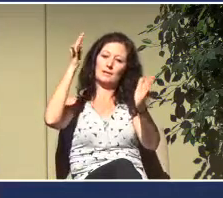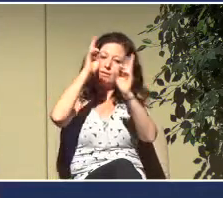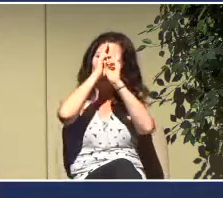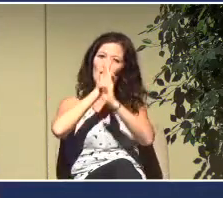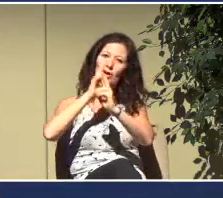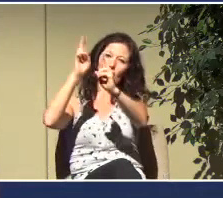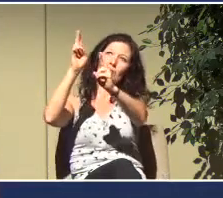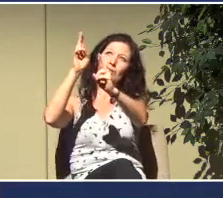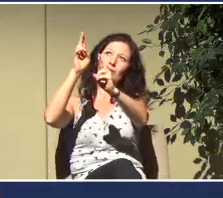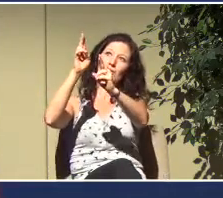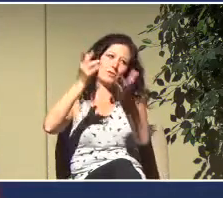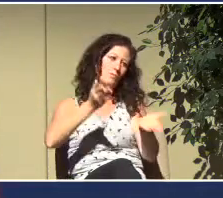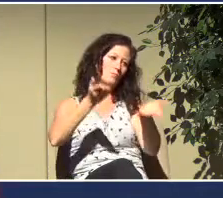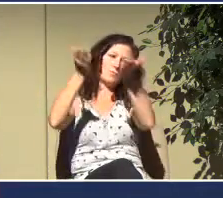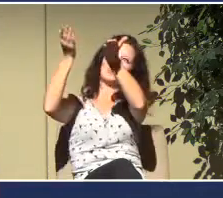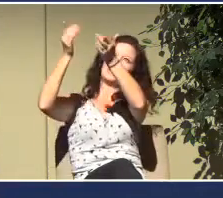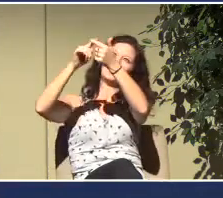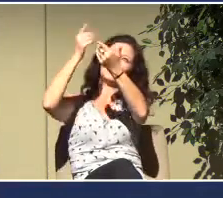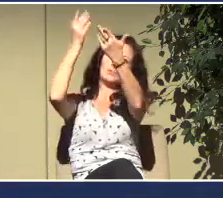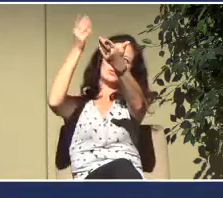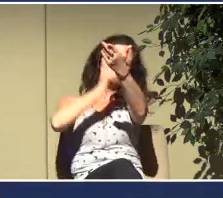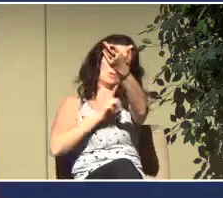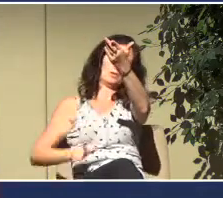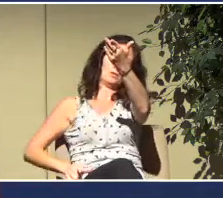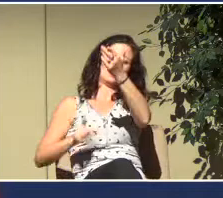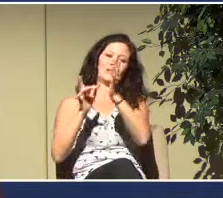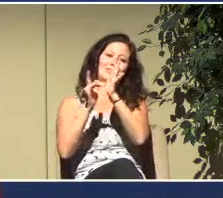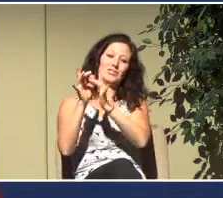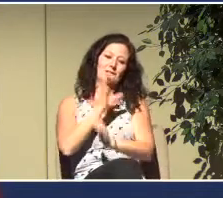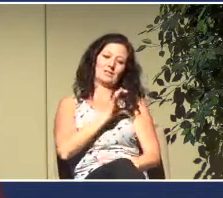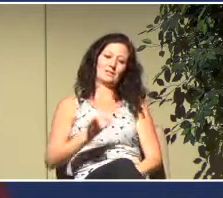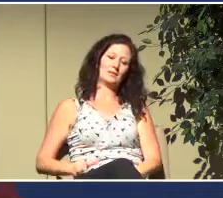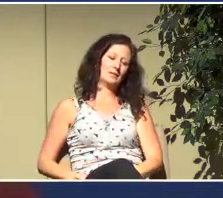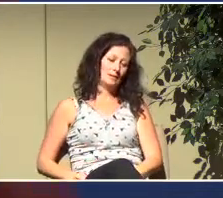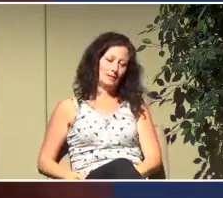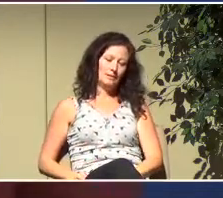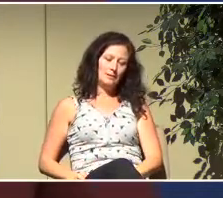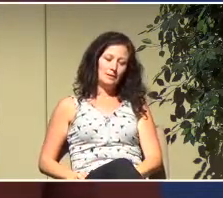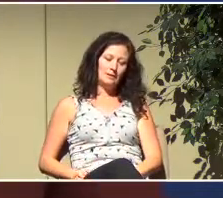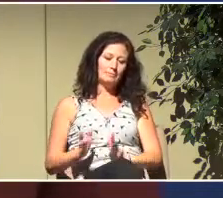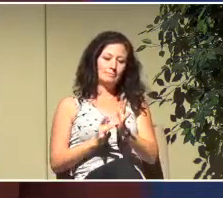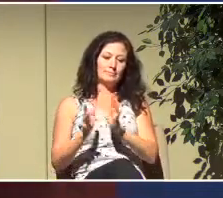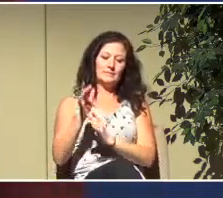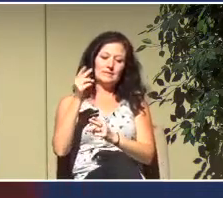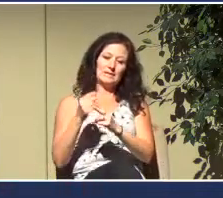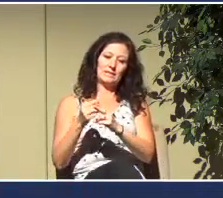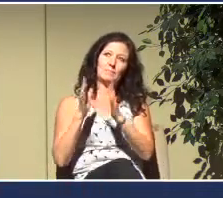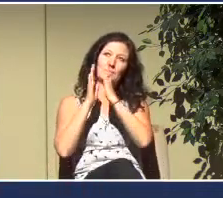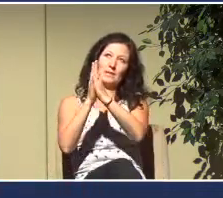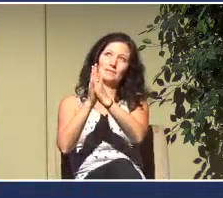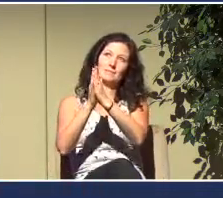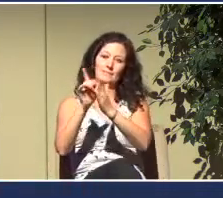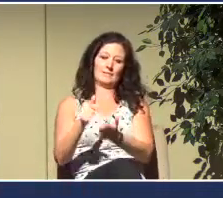Lord Jesus Christ during this time. In Jesus' name we pray. Amen. Amen.